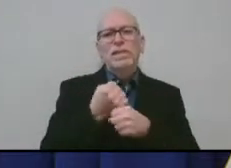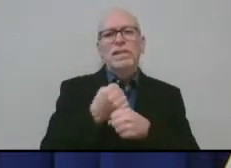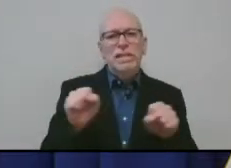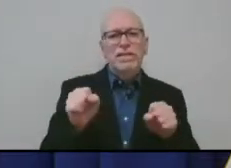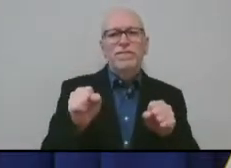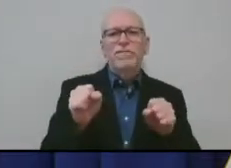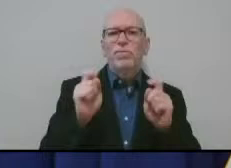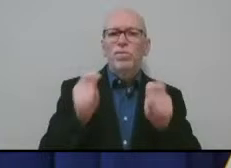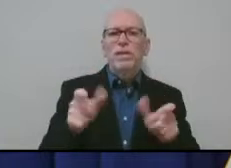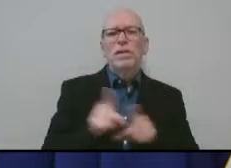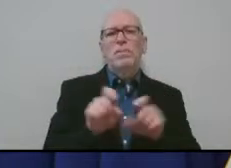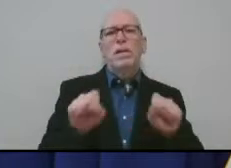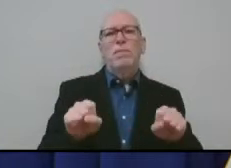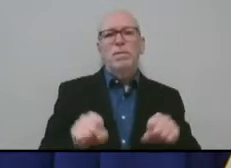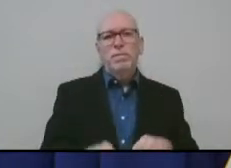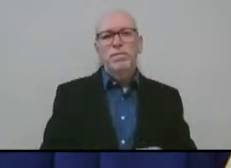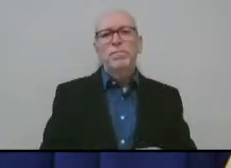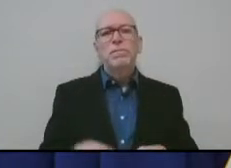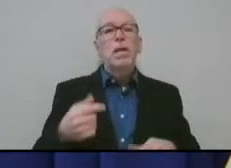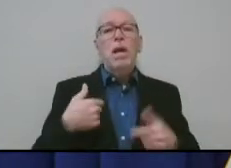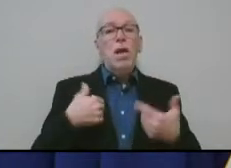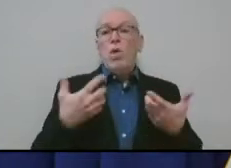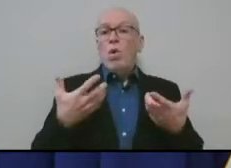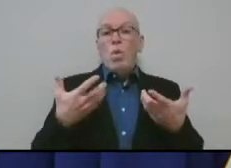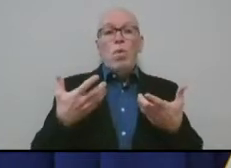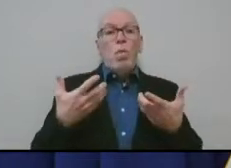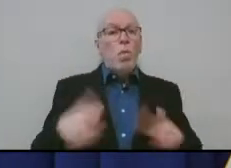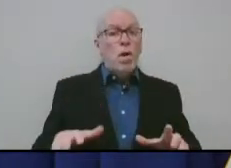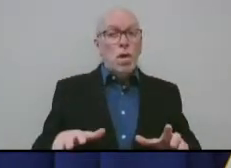possible. What I don't want to do is